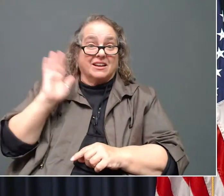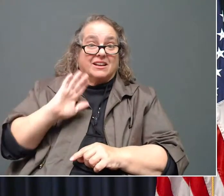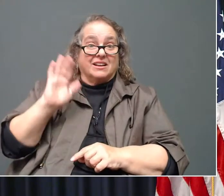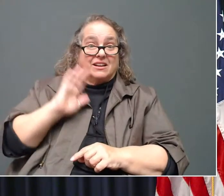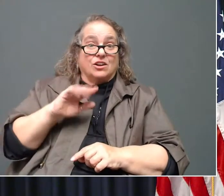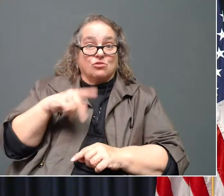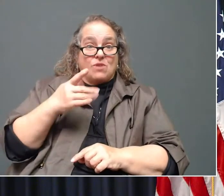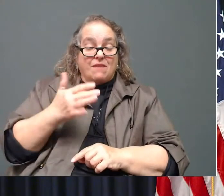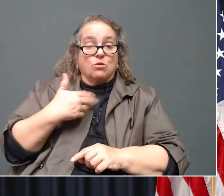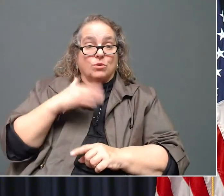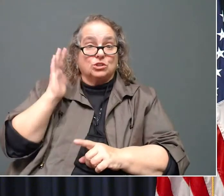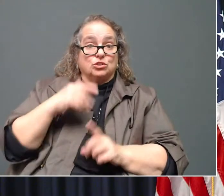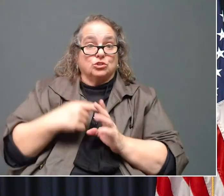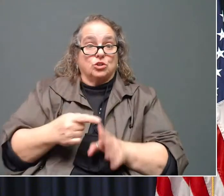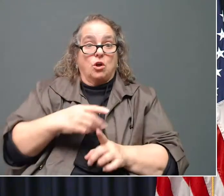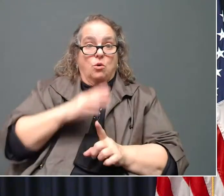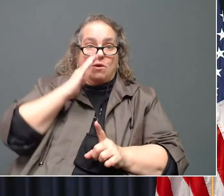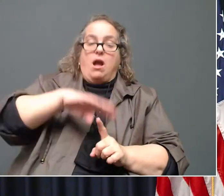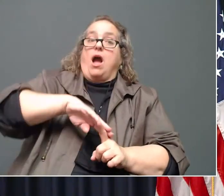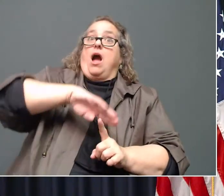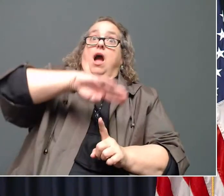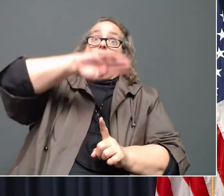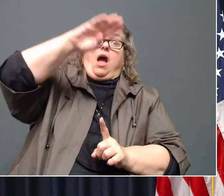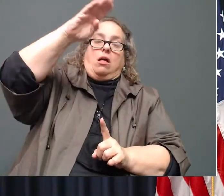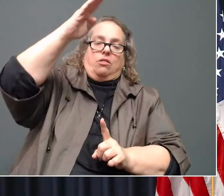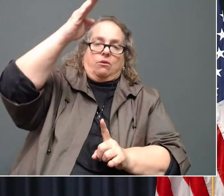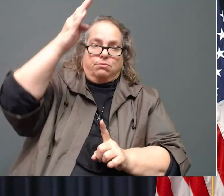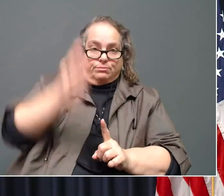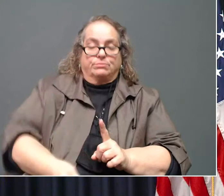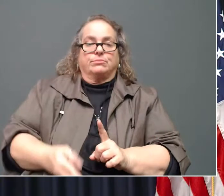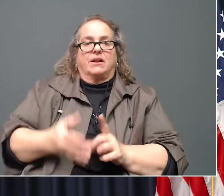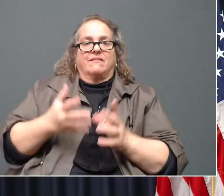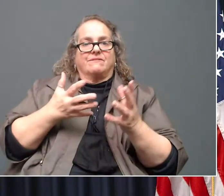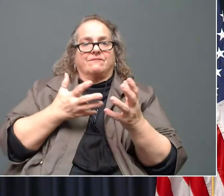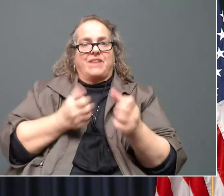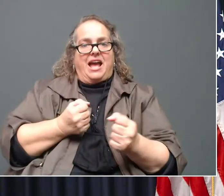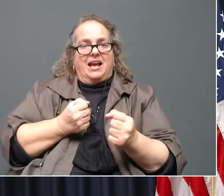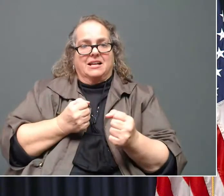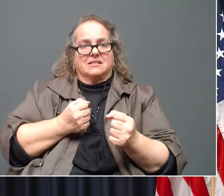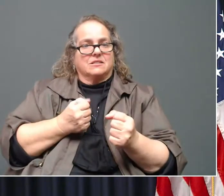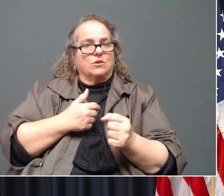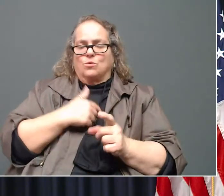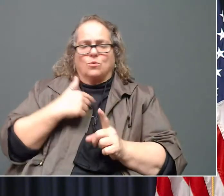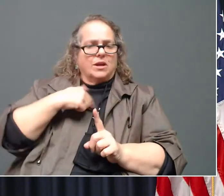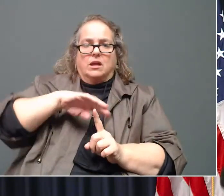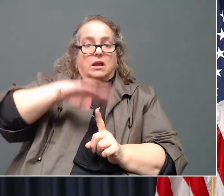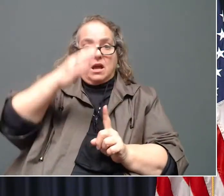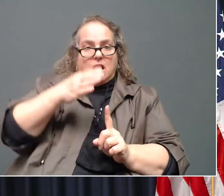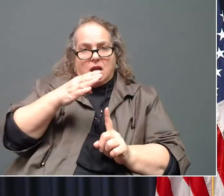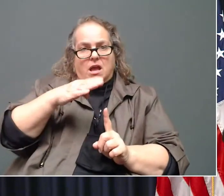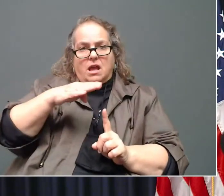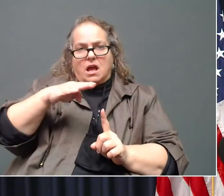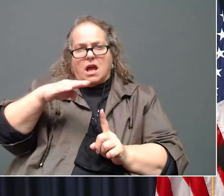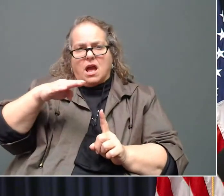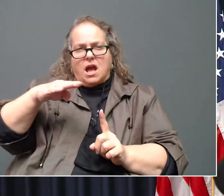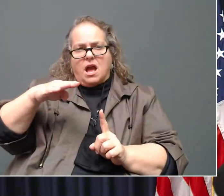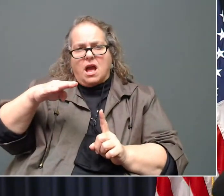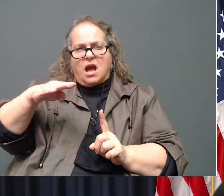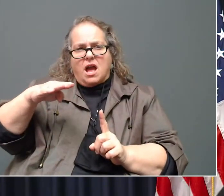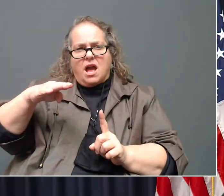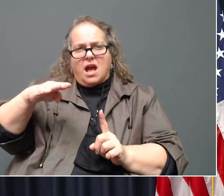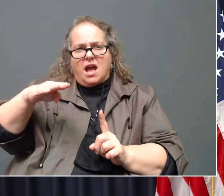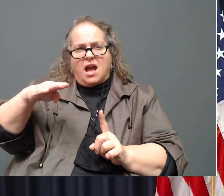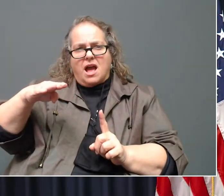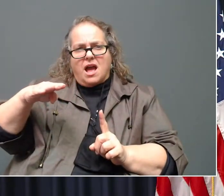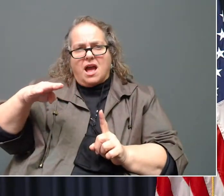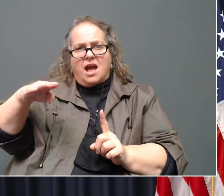showed, you're going to go way up, but you're going to come down a lot faster too because how the viruses work through. But if we push that